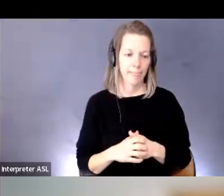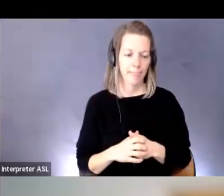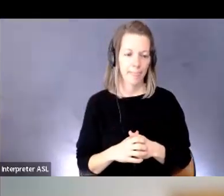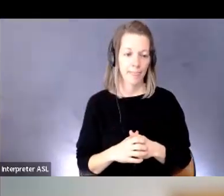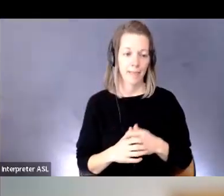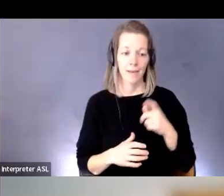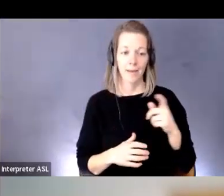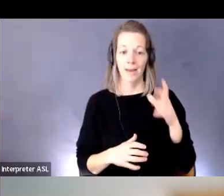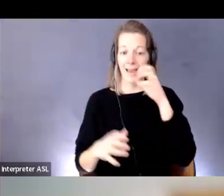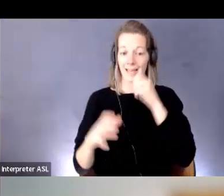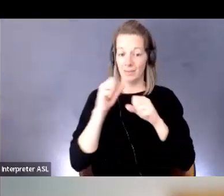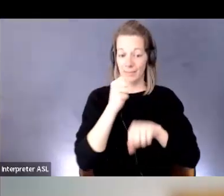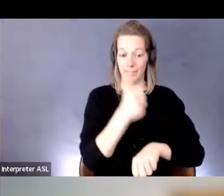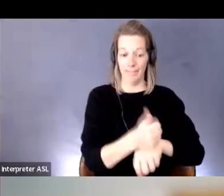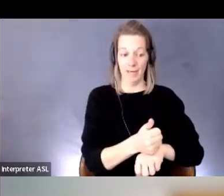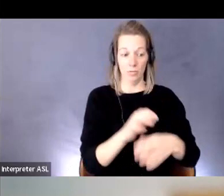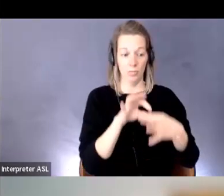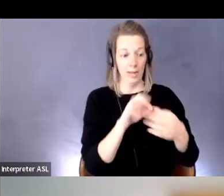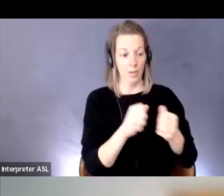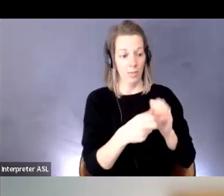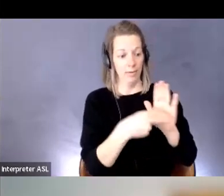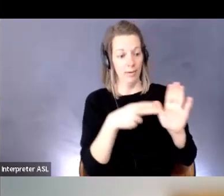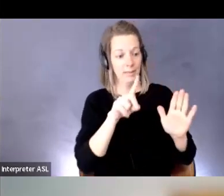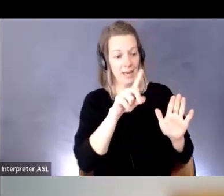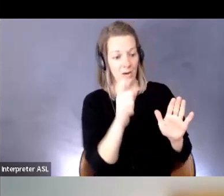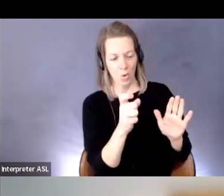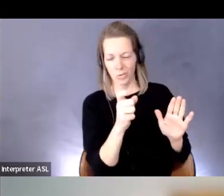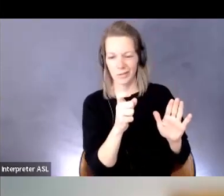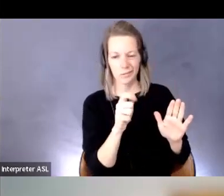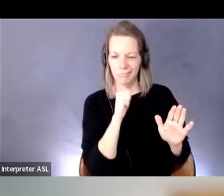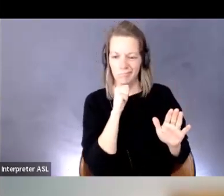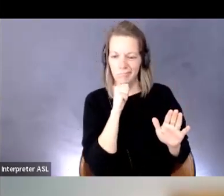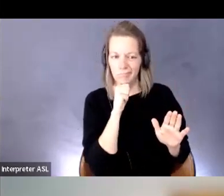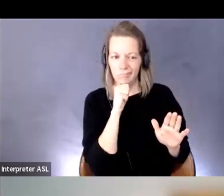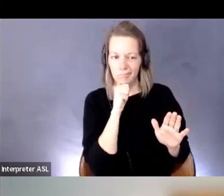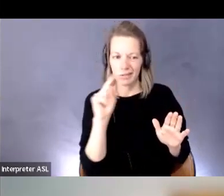Estimates based off of diagnosis and prevalence data just won't work.